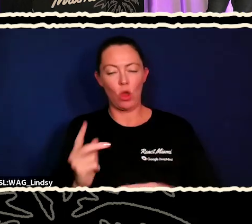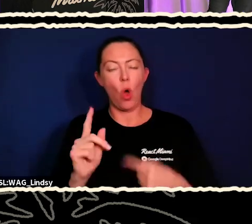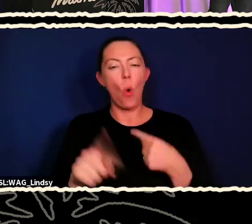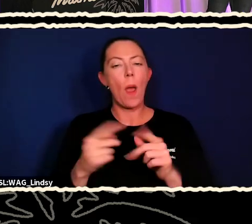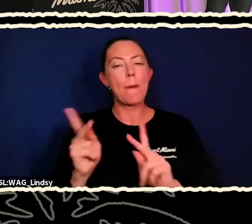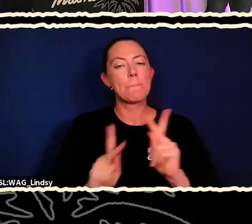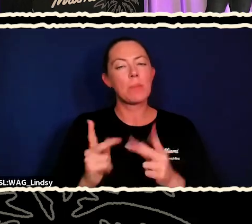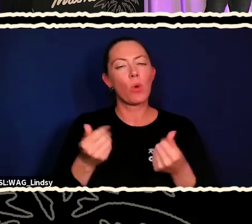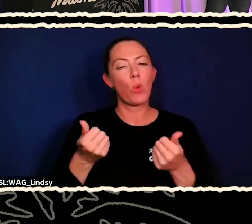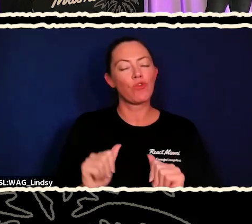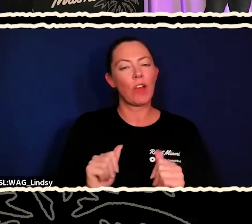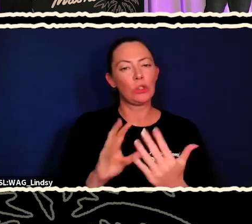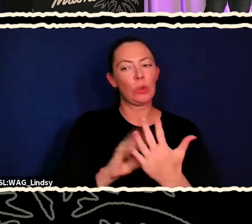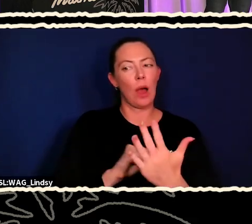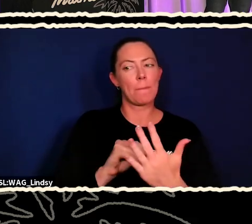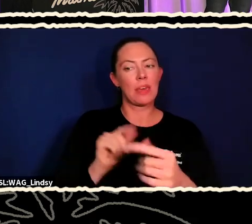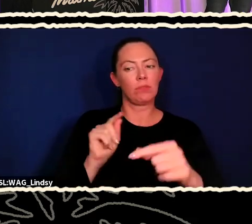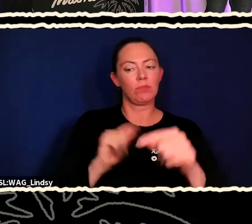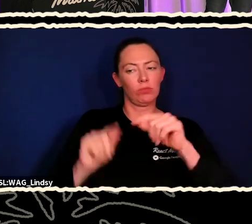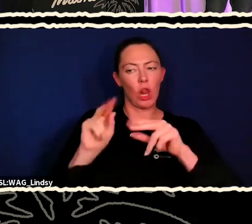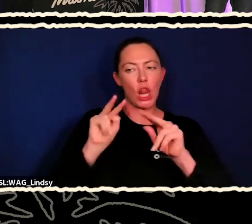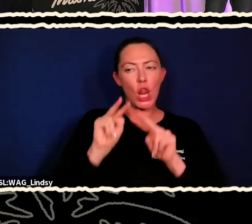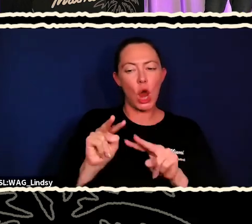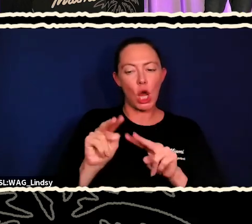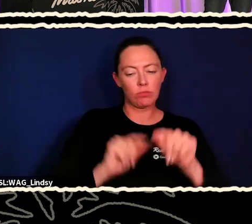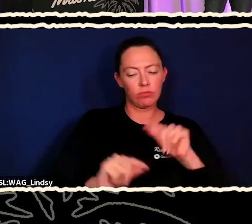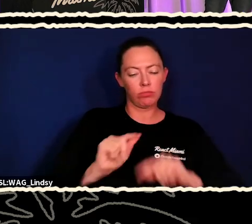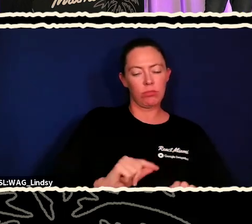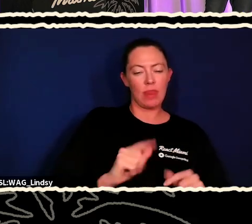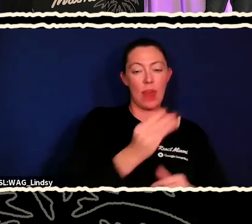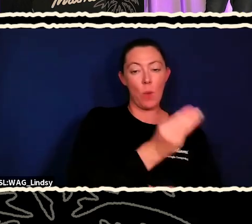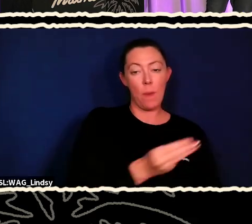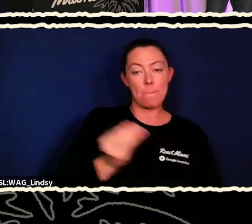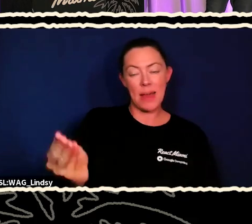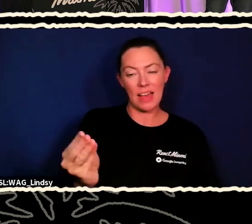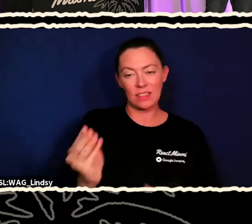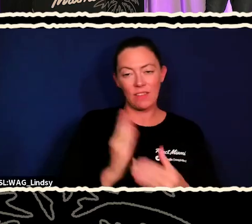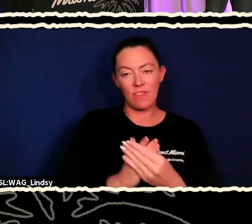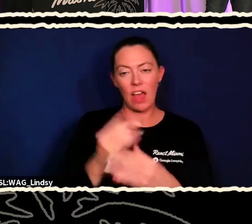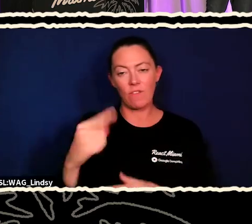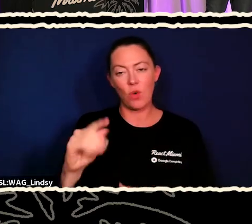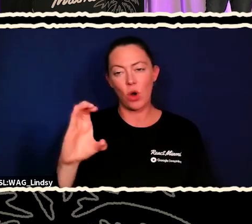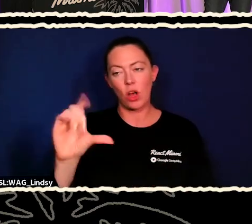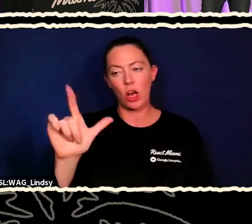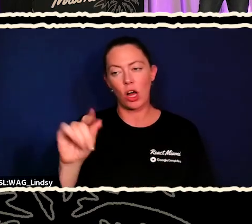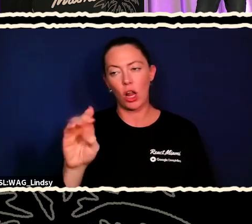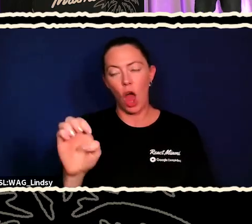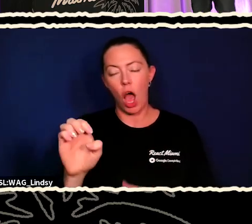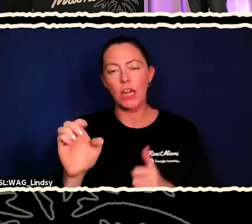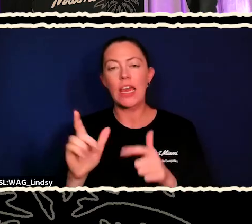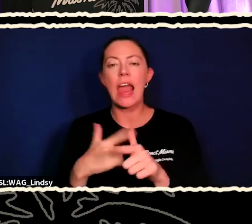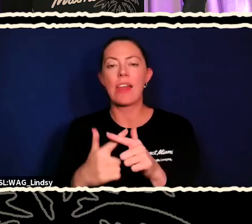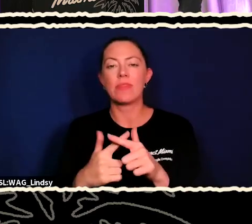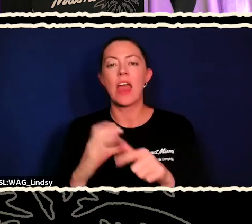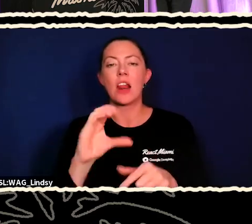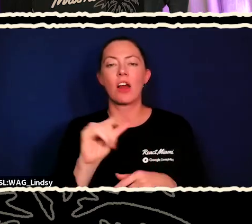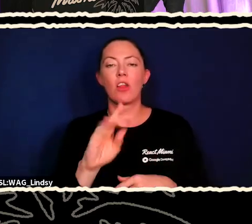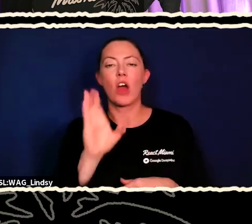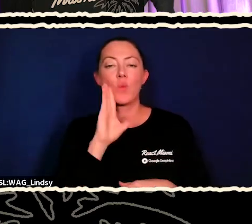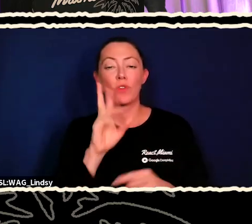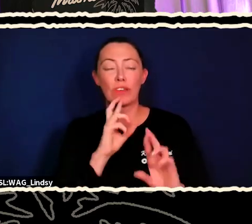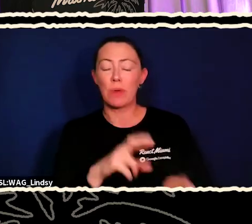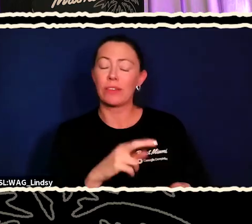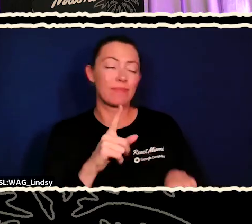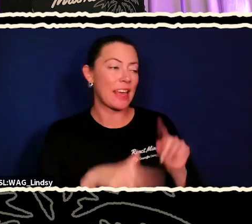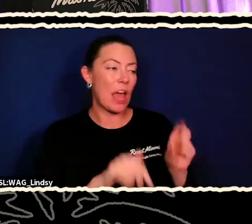engineer it, they would pass the file, the open source file, to Claude and say, hey, give me a code for this, and he'd say, I'm sorry, I can't work with copyrighted materials.